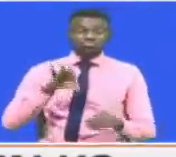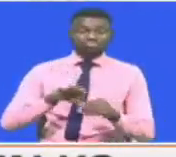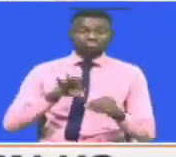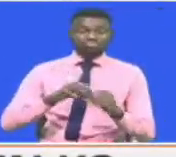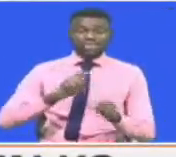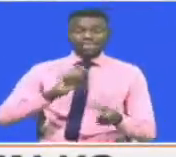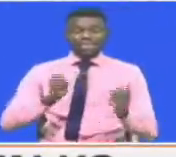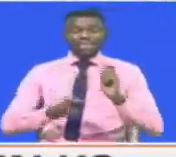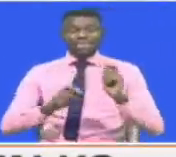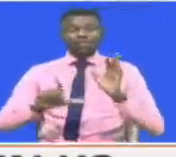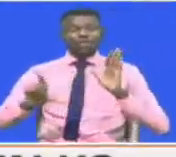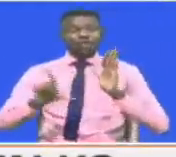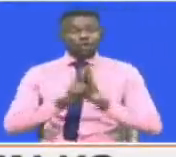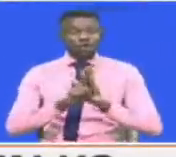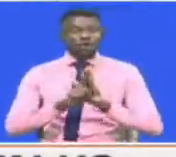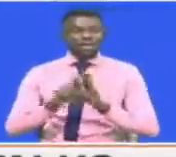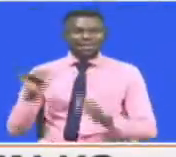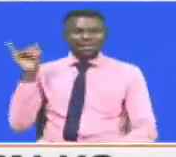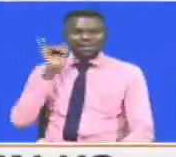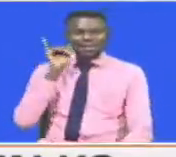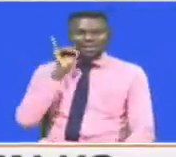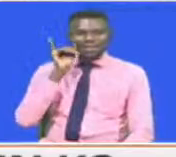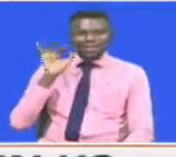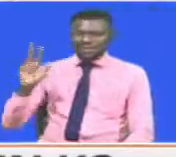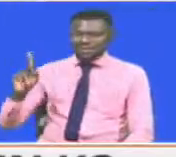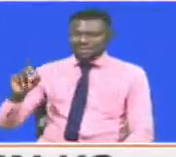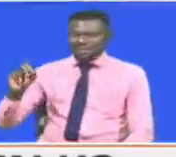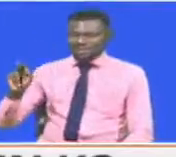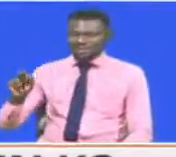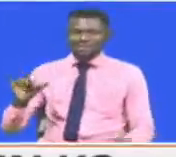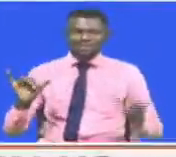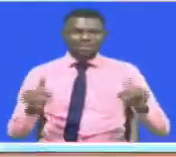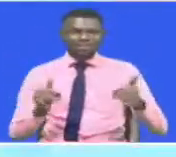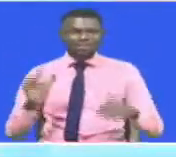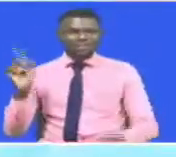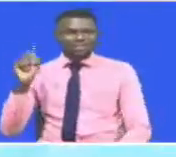Emmanuel Toh, KT News, Nairobi. Well, that's